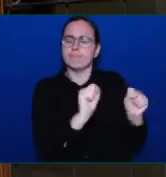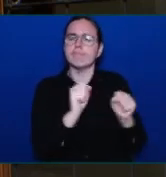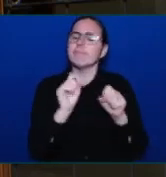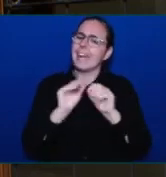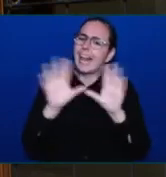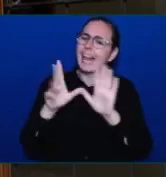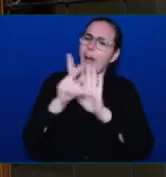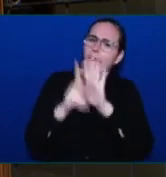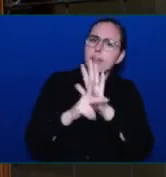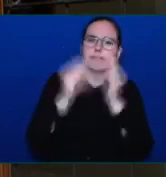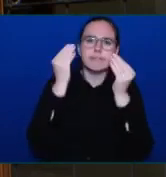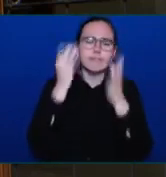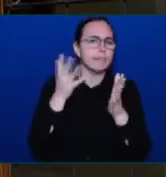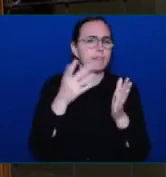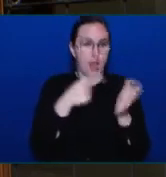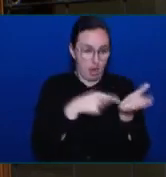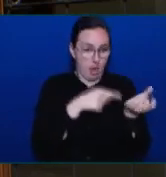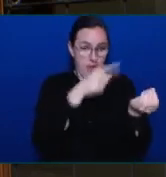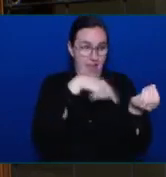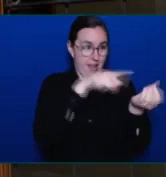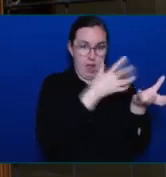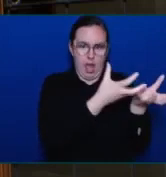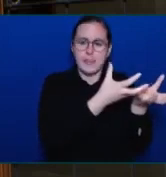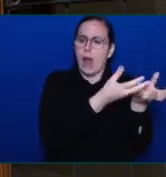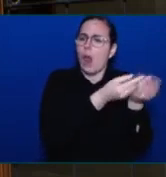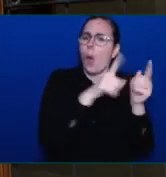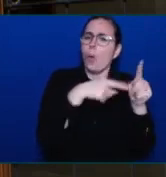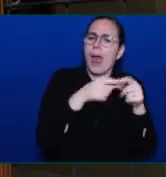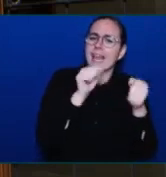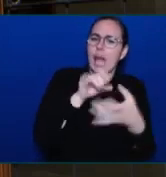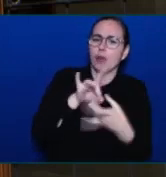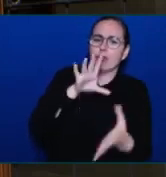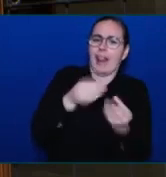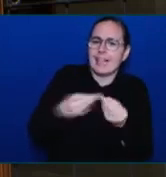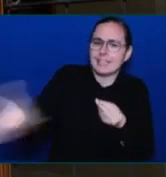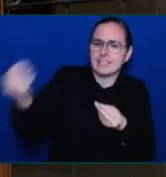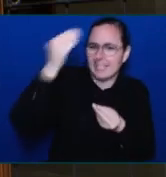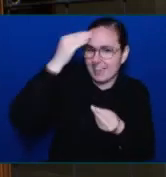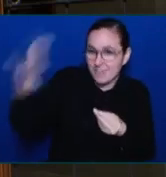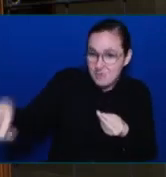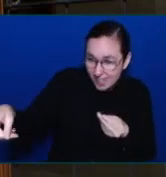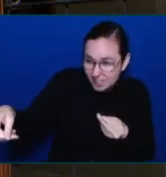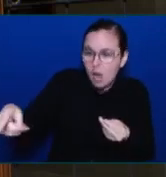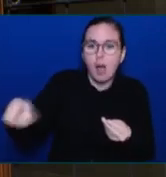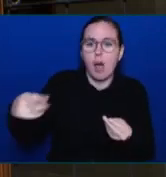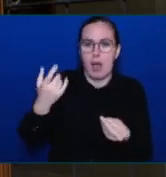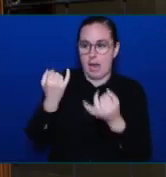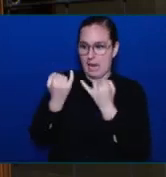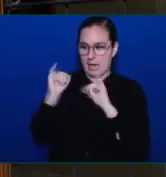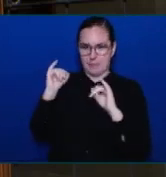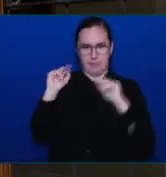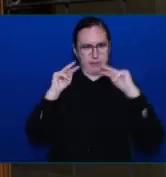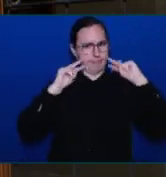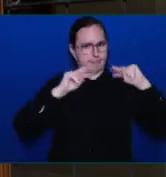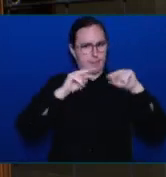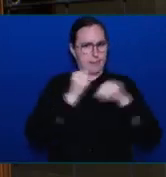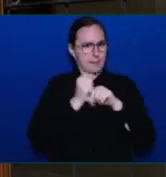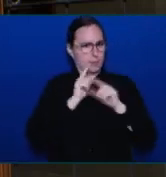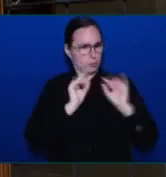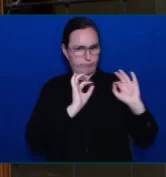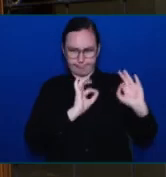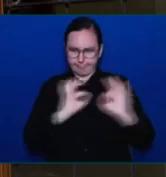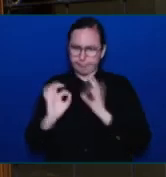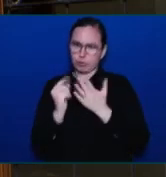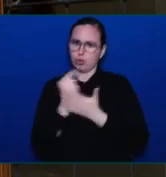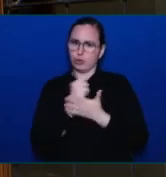provides for independent review and oversight. The committee's report, FIPPA for the Future, makes 34 recommendations